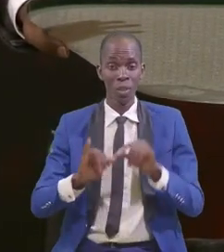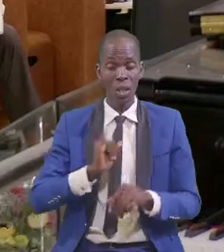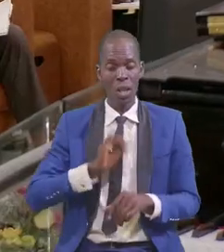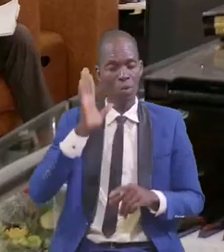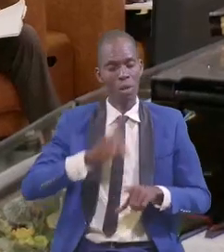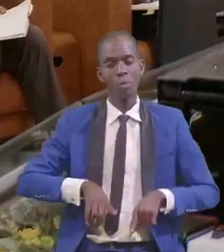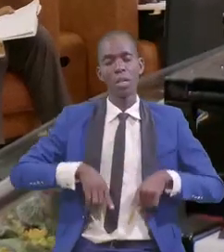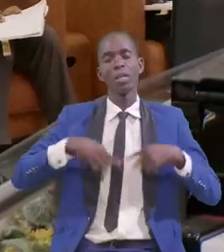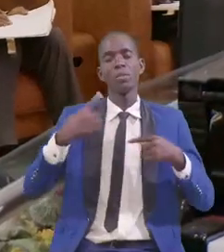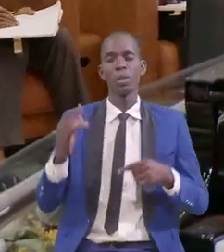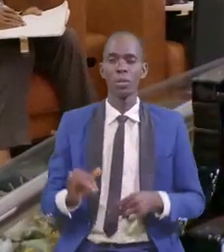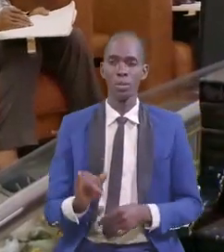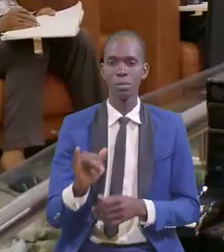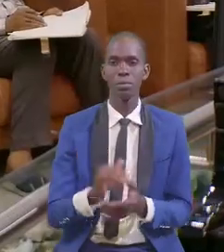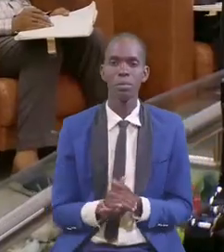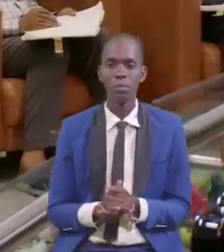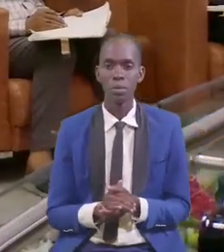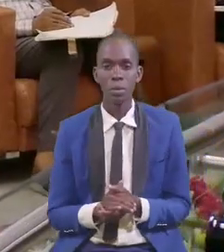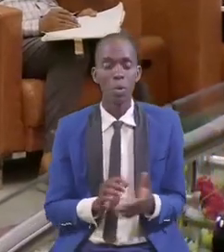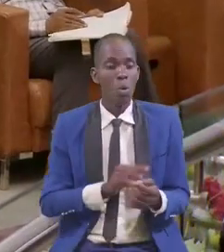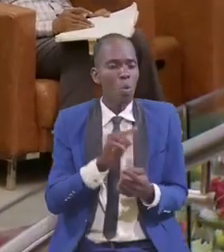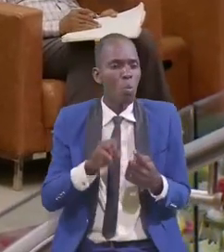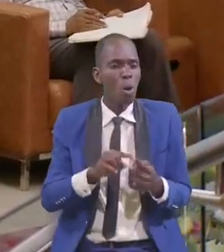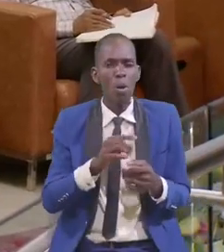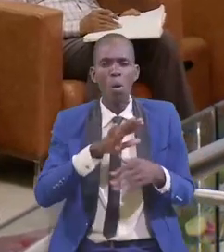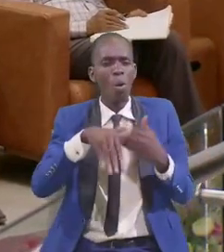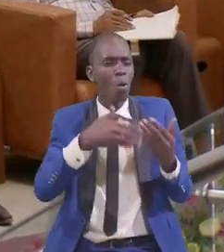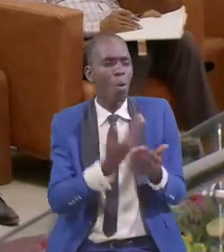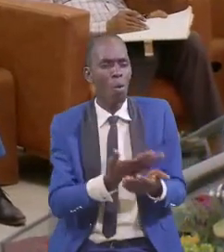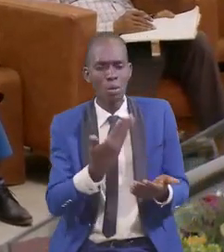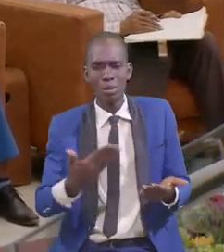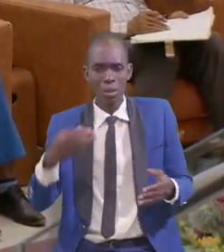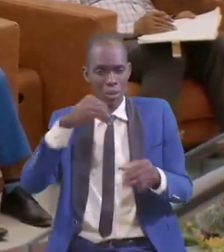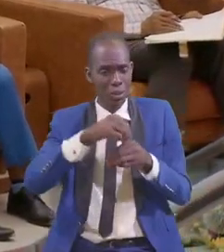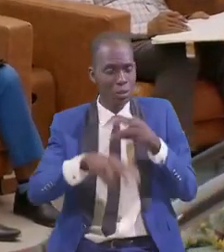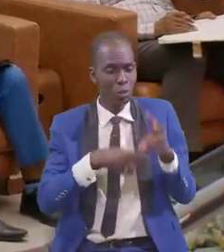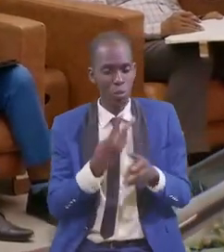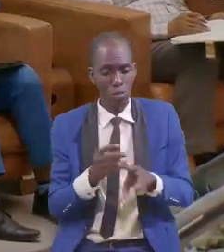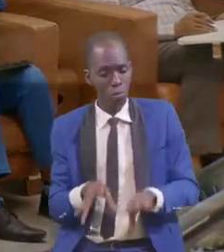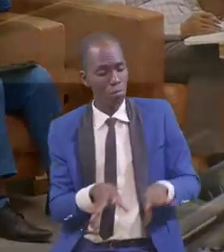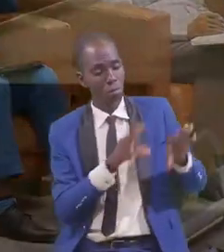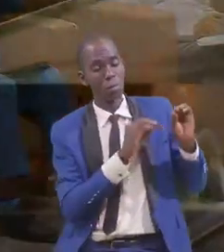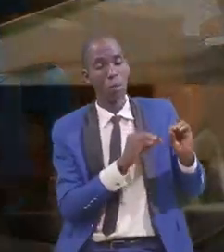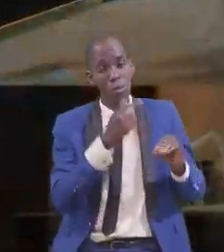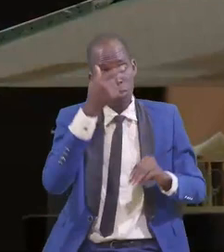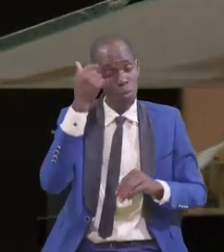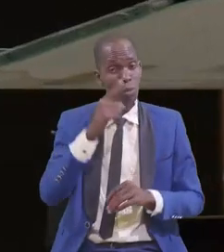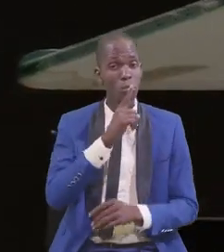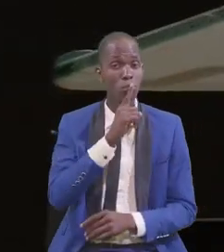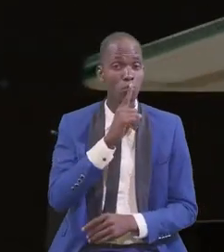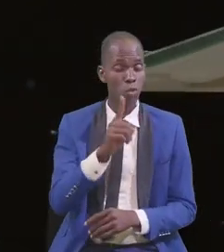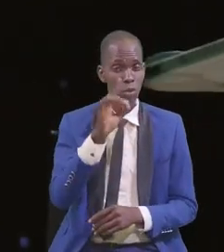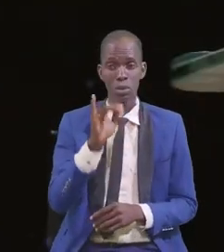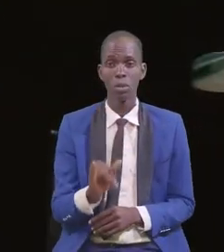forever. When all the things of this world, when they have all gone, because actually, when we